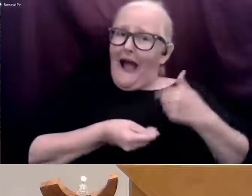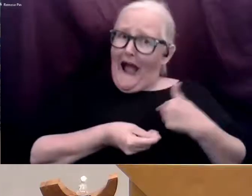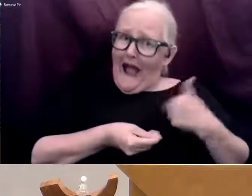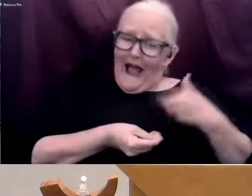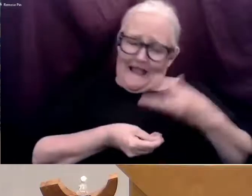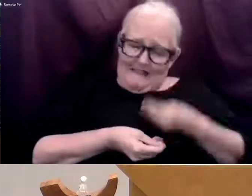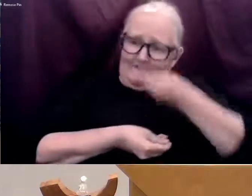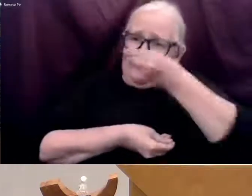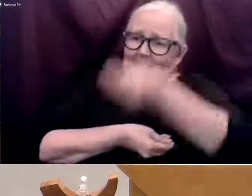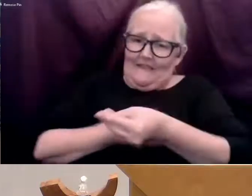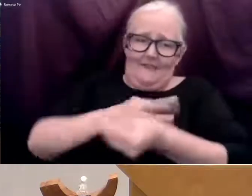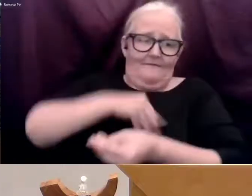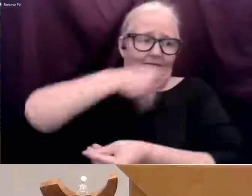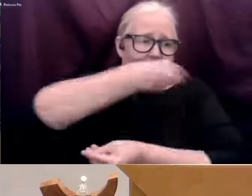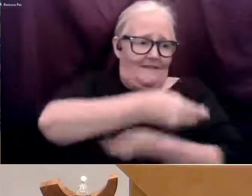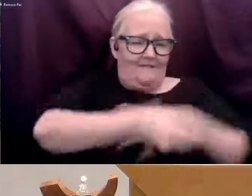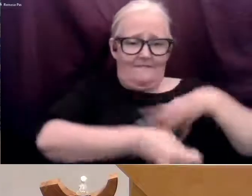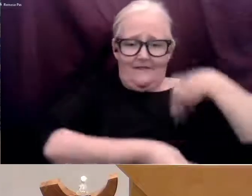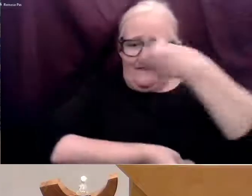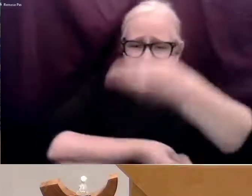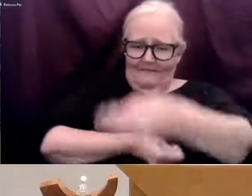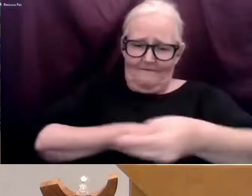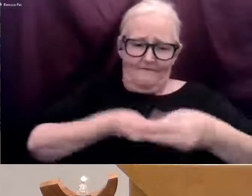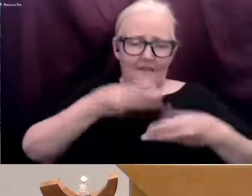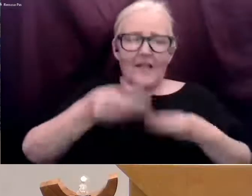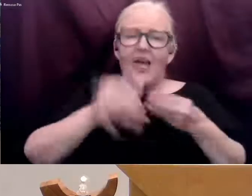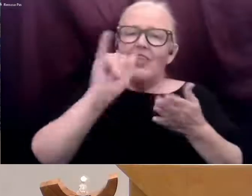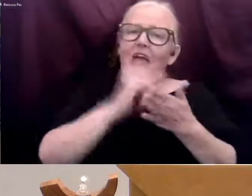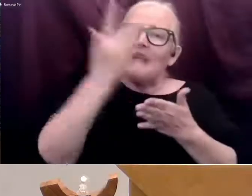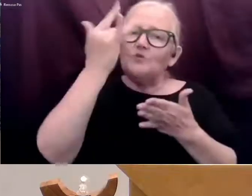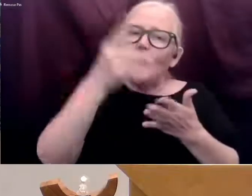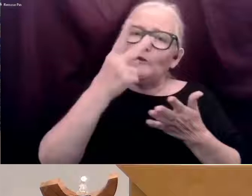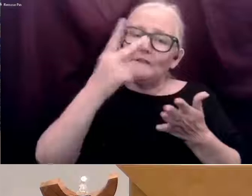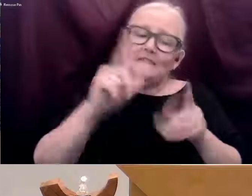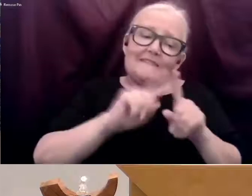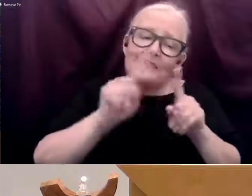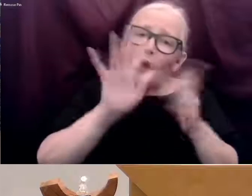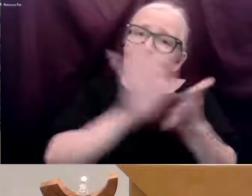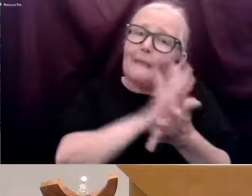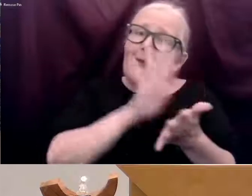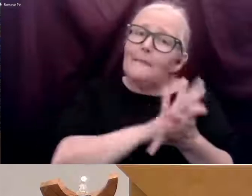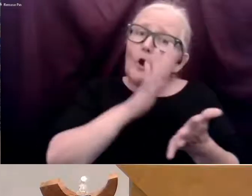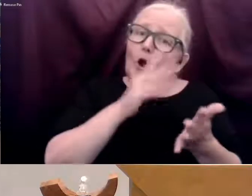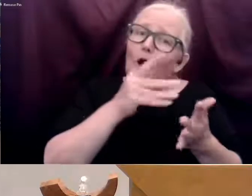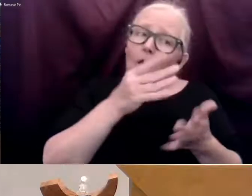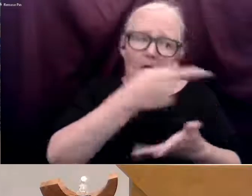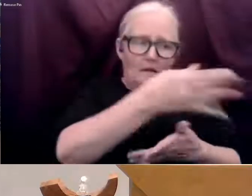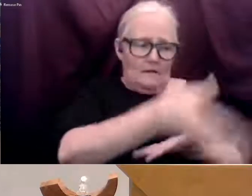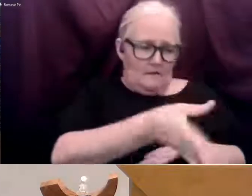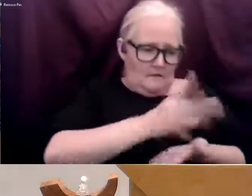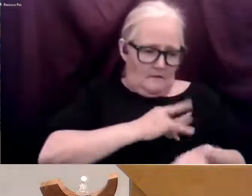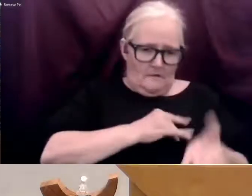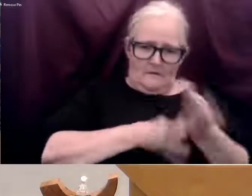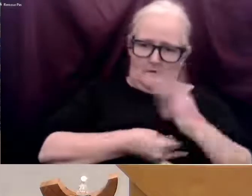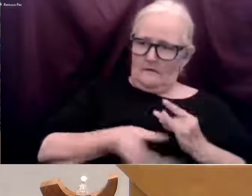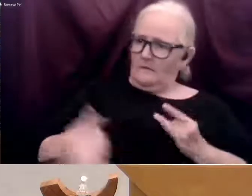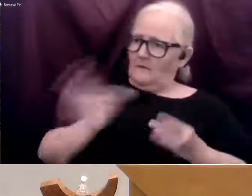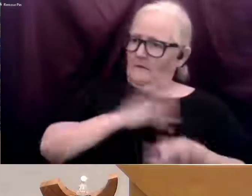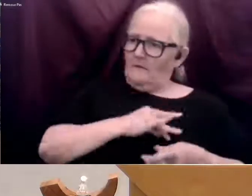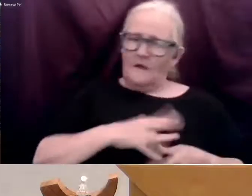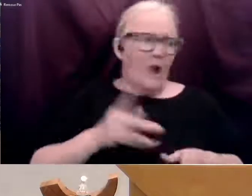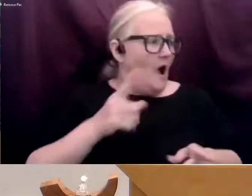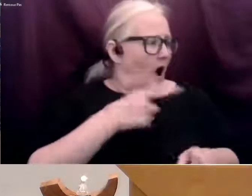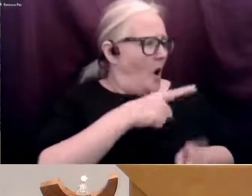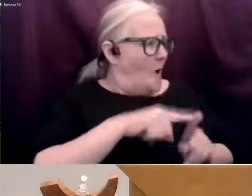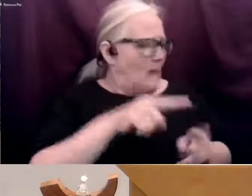what all the different pieces of paper represent. And Alex says, "But what about the hole in your heart? There's a hole in